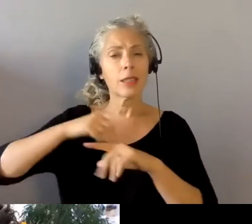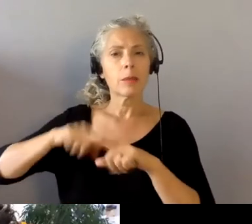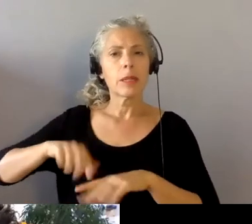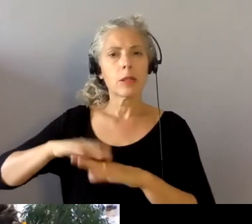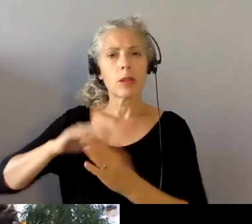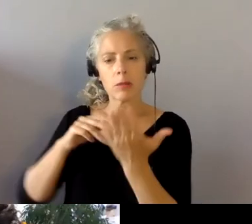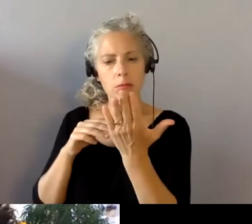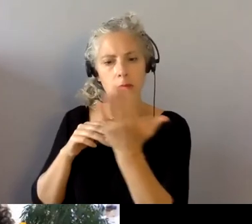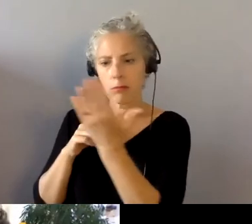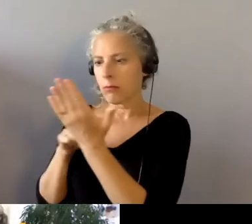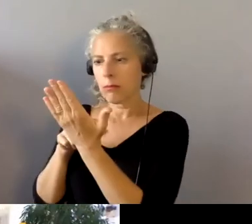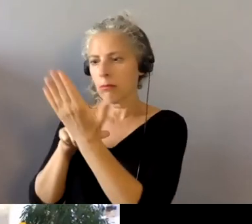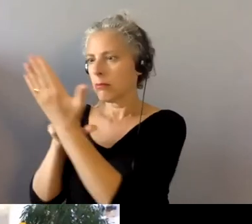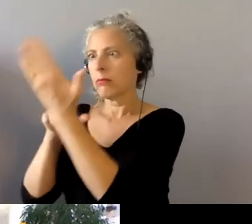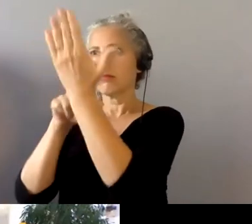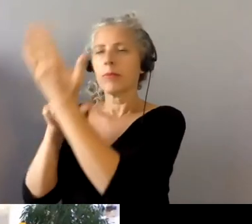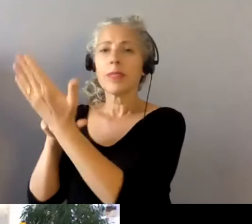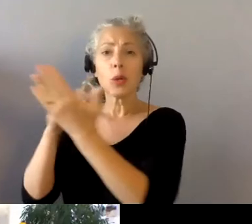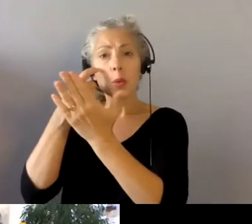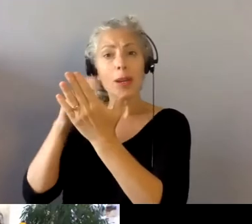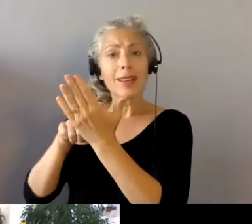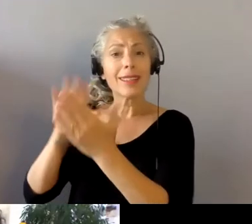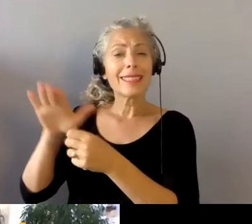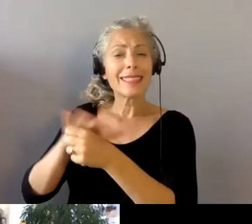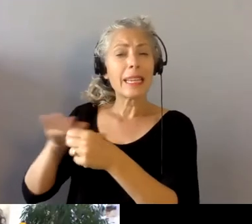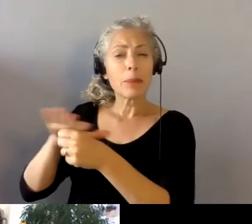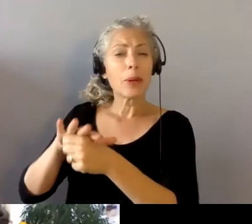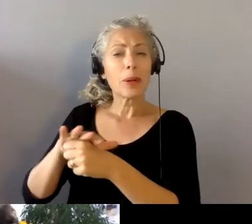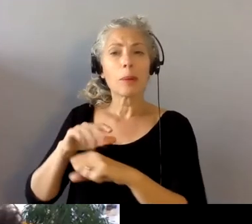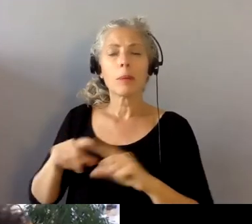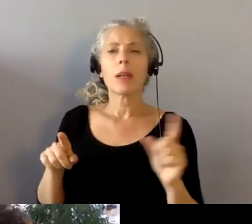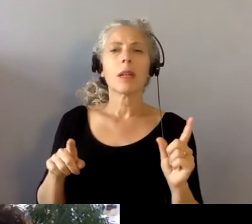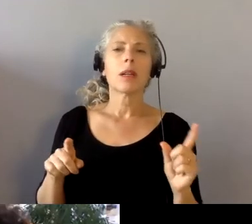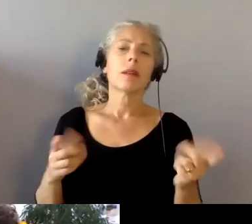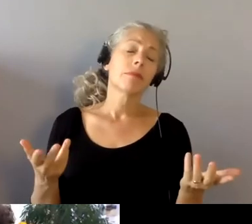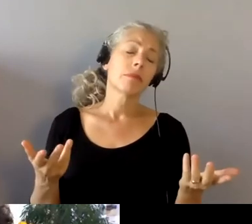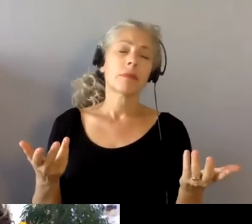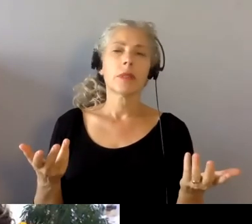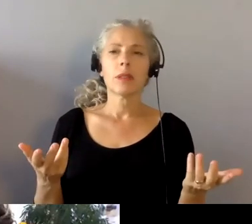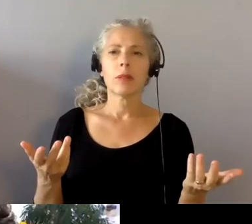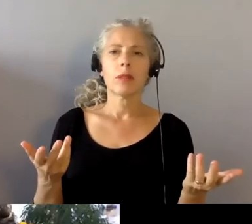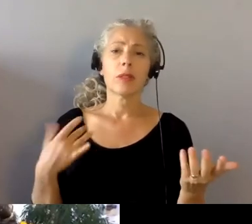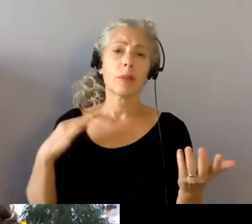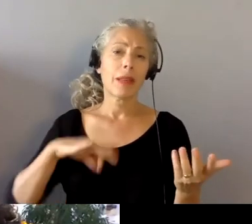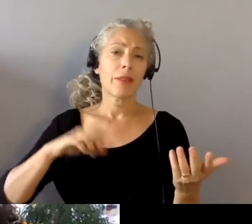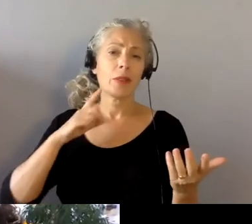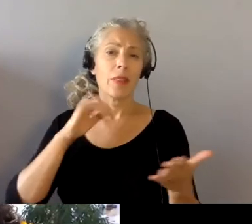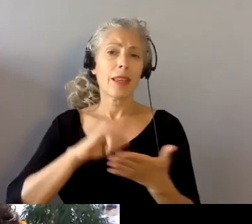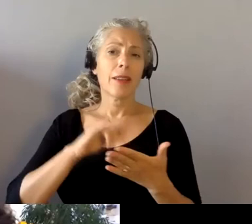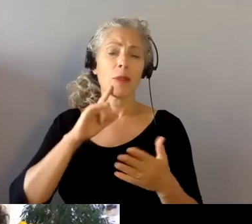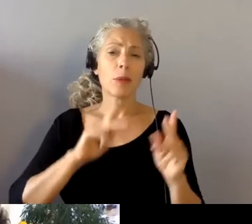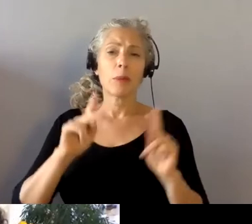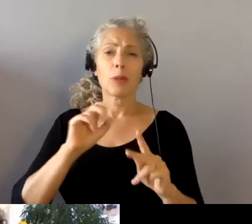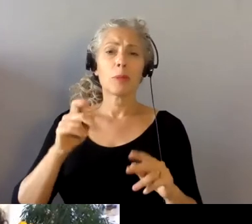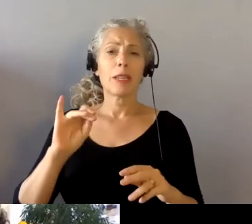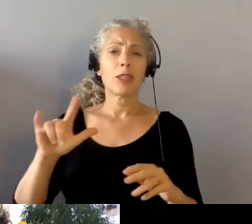to get him around. He recognizes his neighbor, but it's really this, and maybe, you know, there's an advantage to those who were spatially challenged